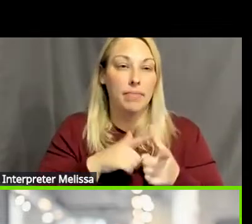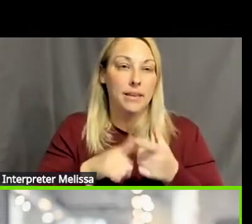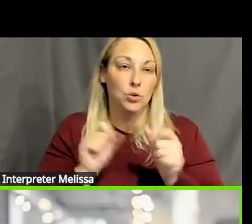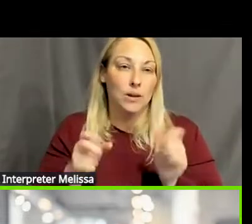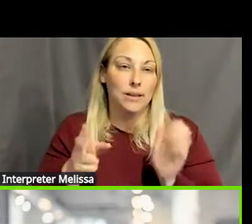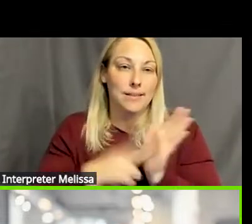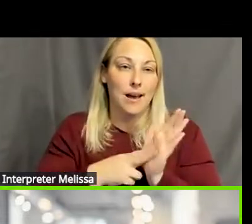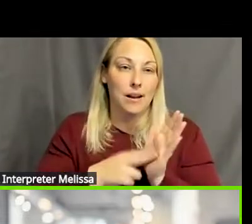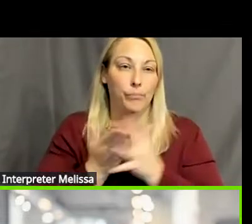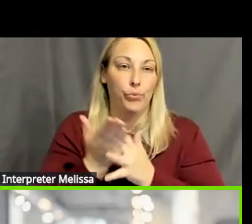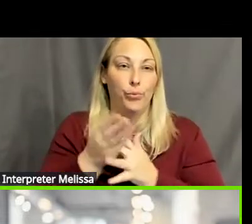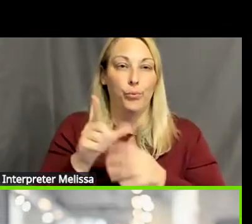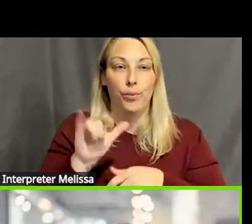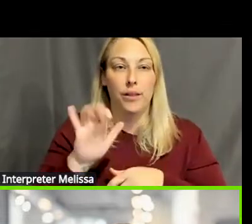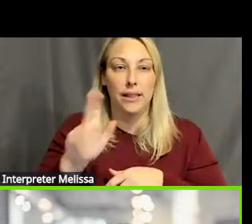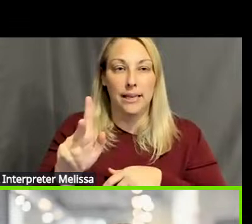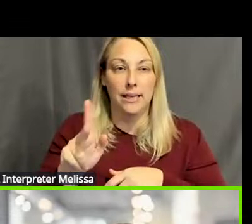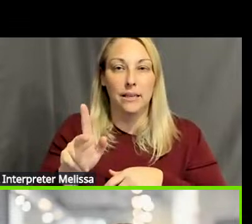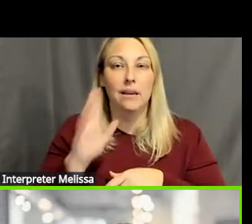chat.